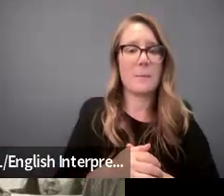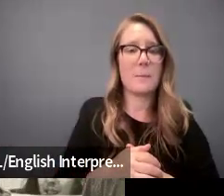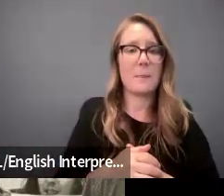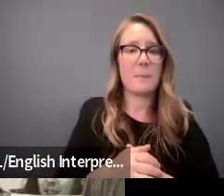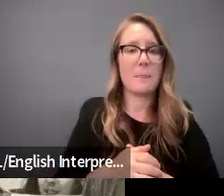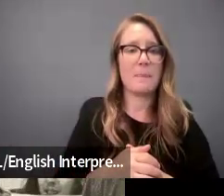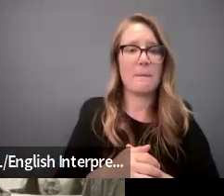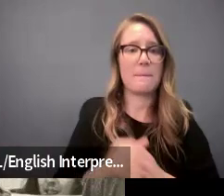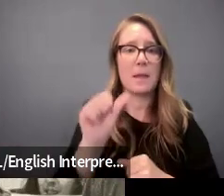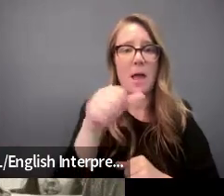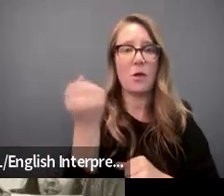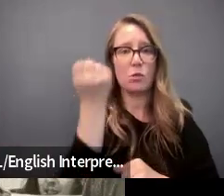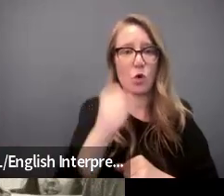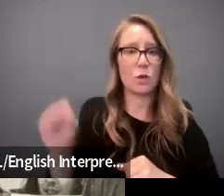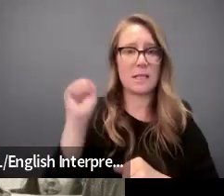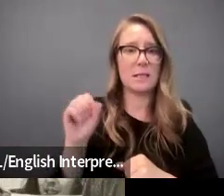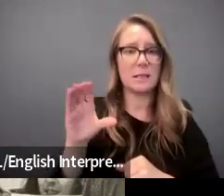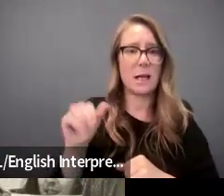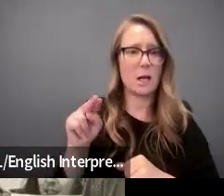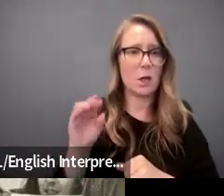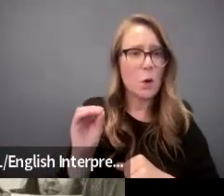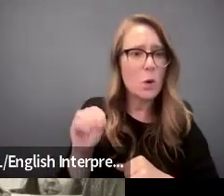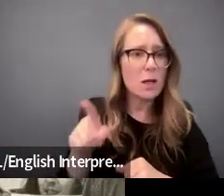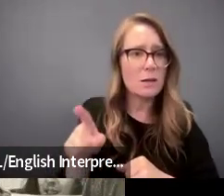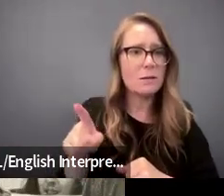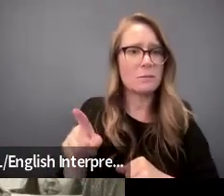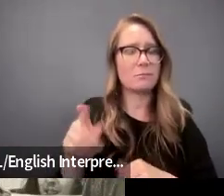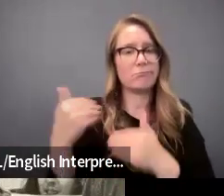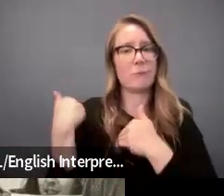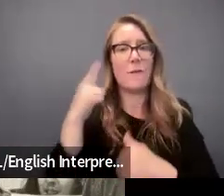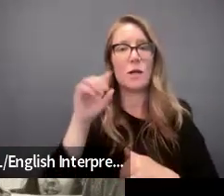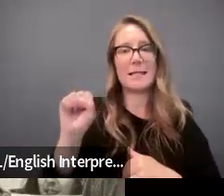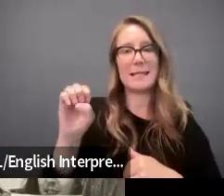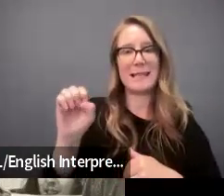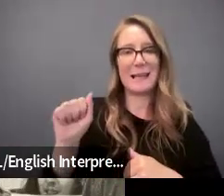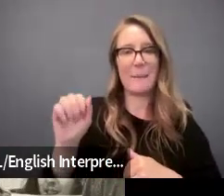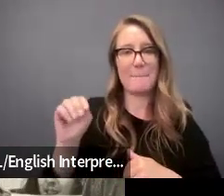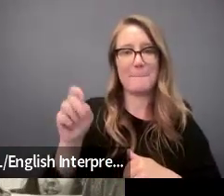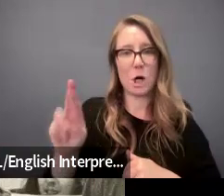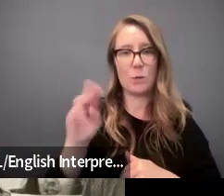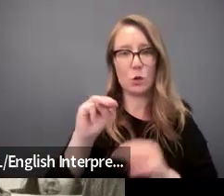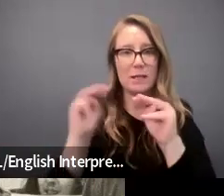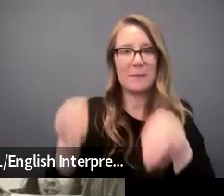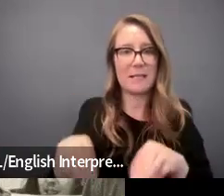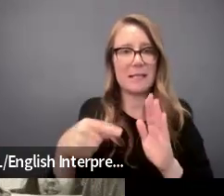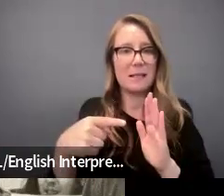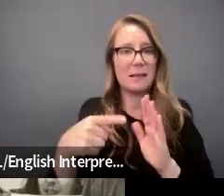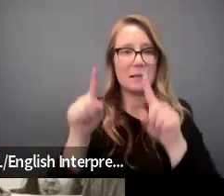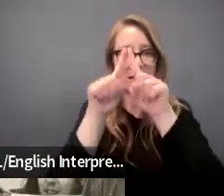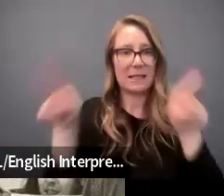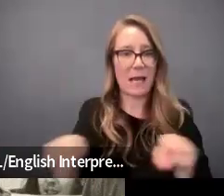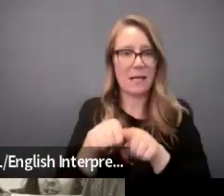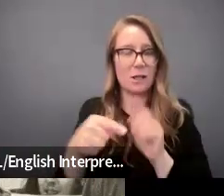a protest. He was responsible for a lot of the work of Seymour Museum. Their sign says, Chale con this gringo